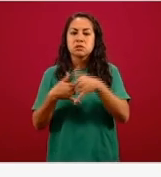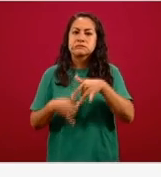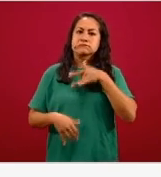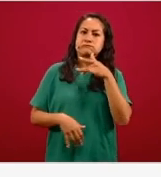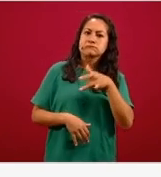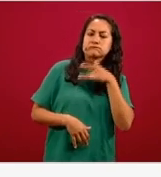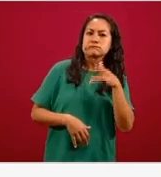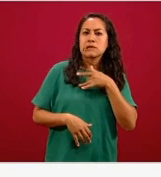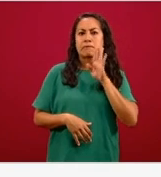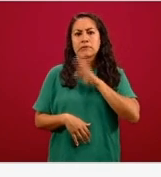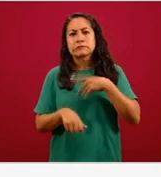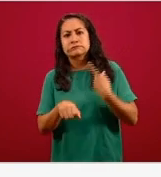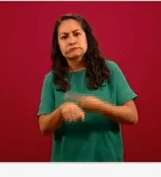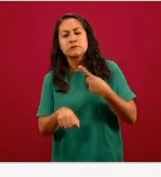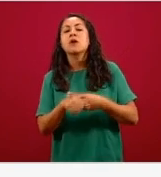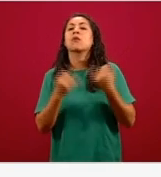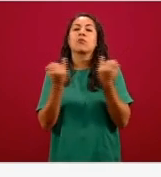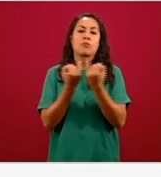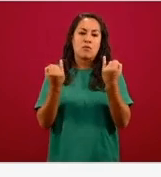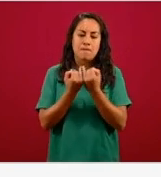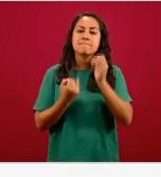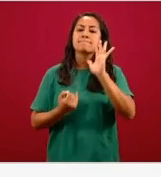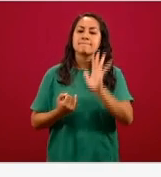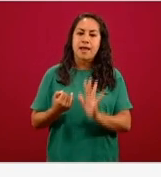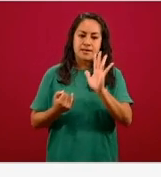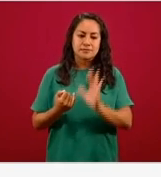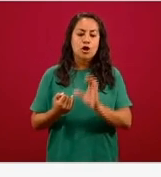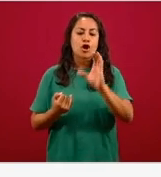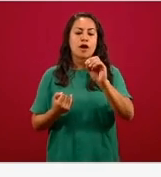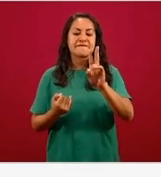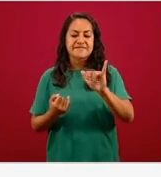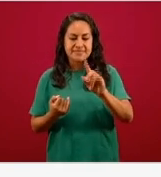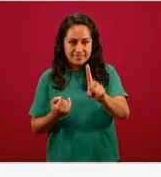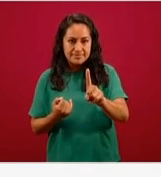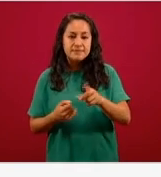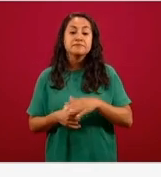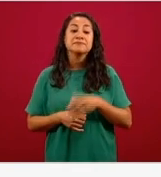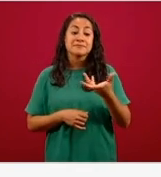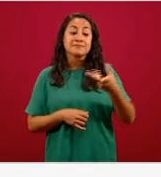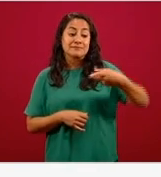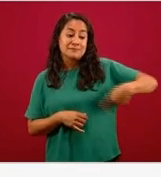So through this phone line, during the past